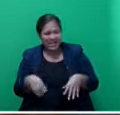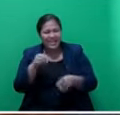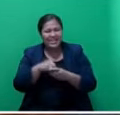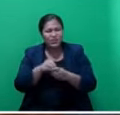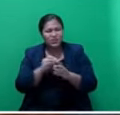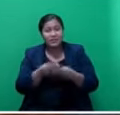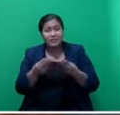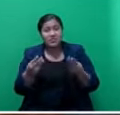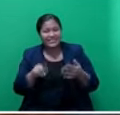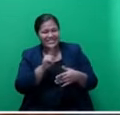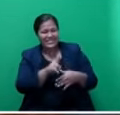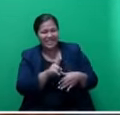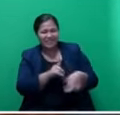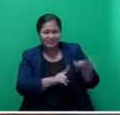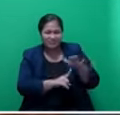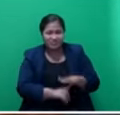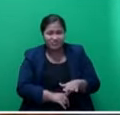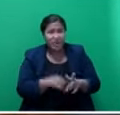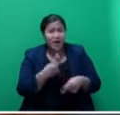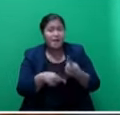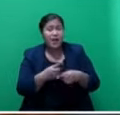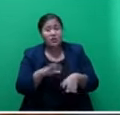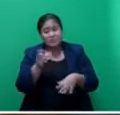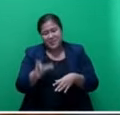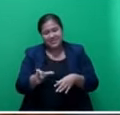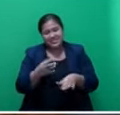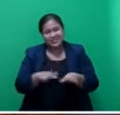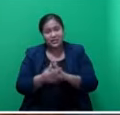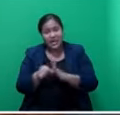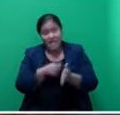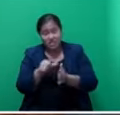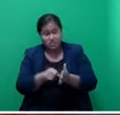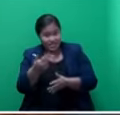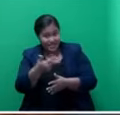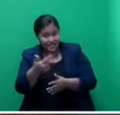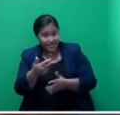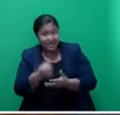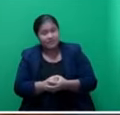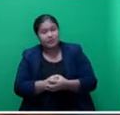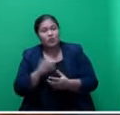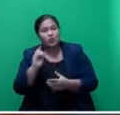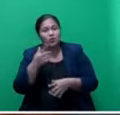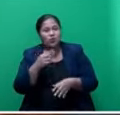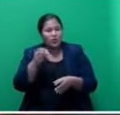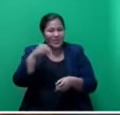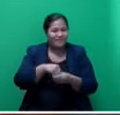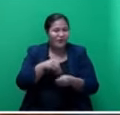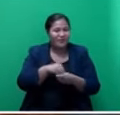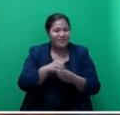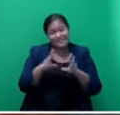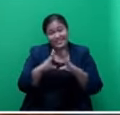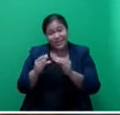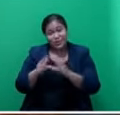depicts a person under 18 years of age who is engaged in or appears to be engaged in a sexual